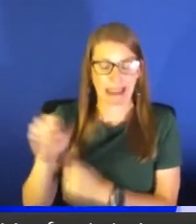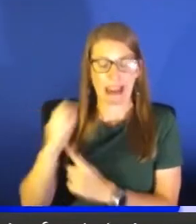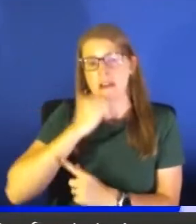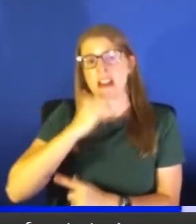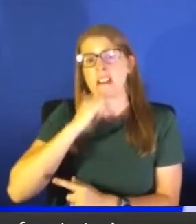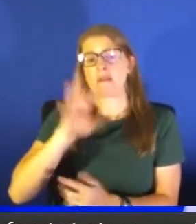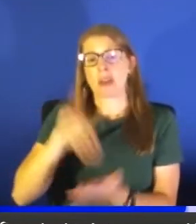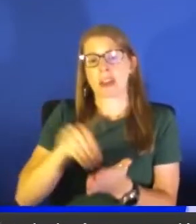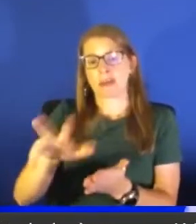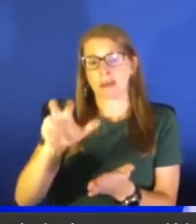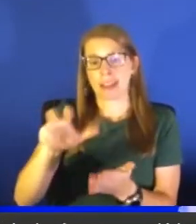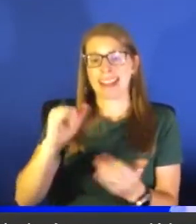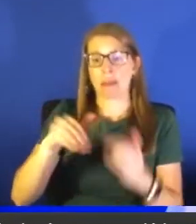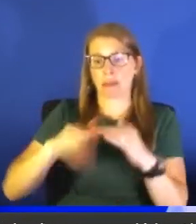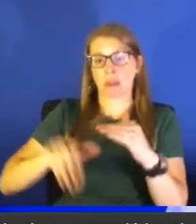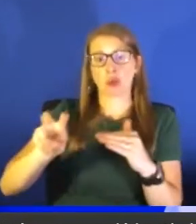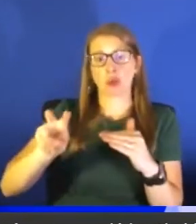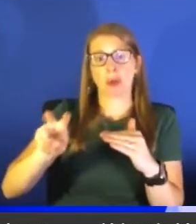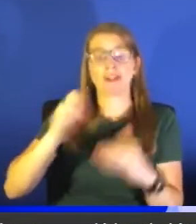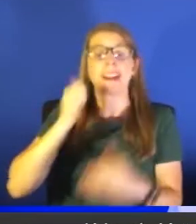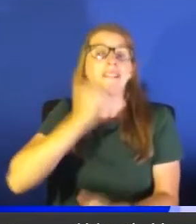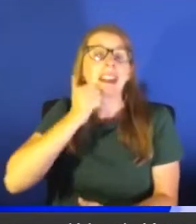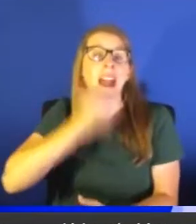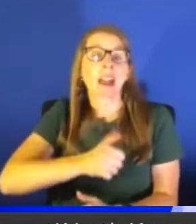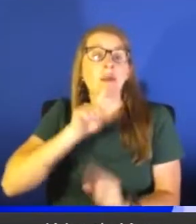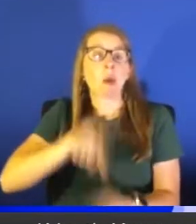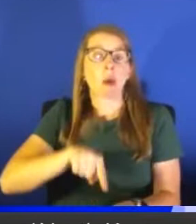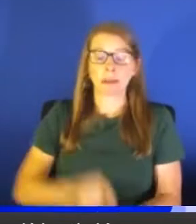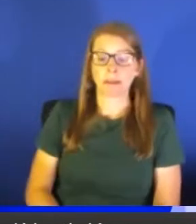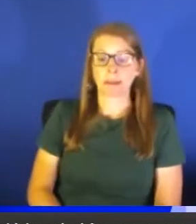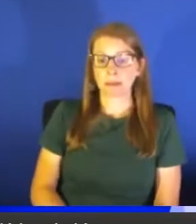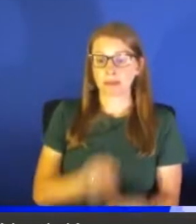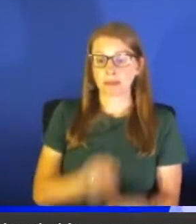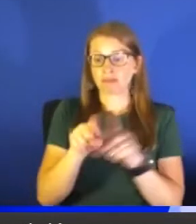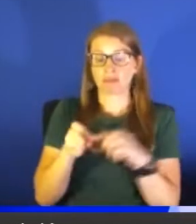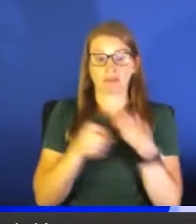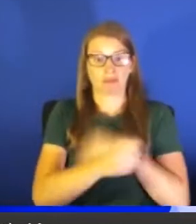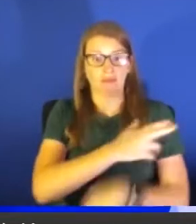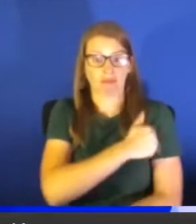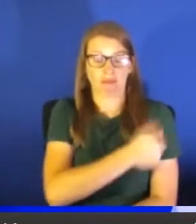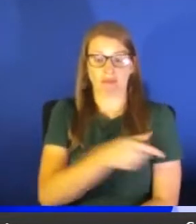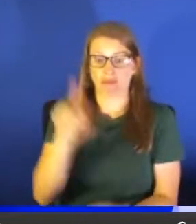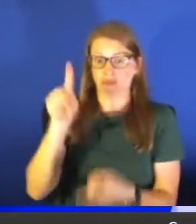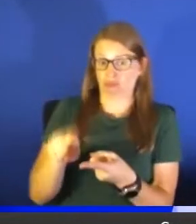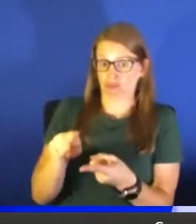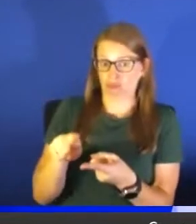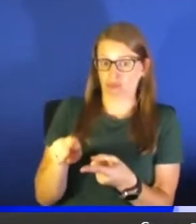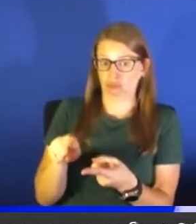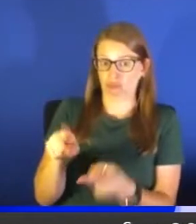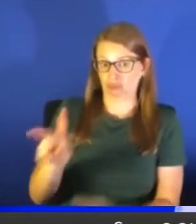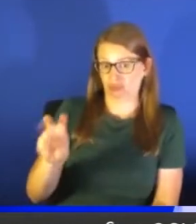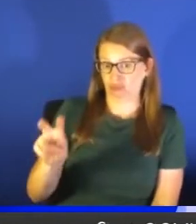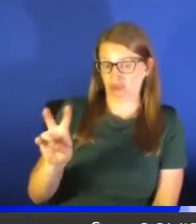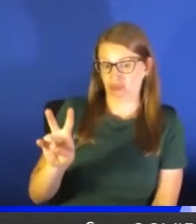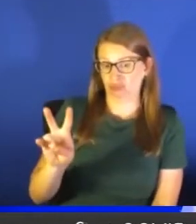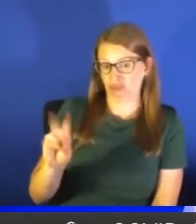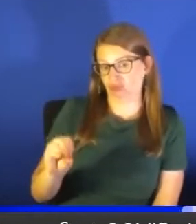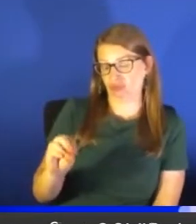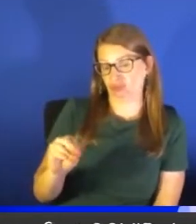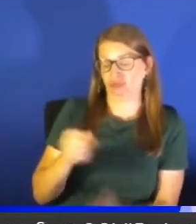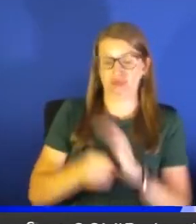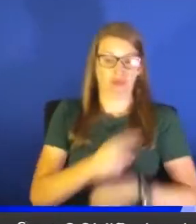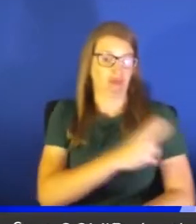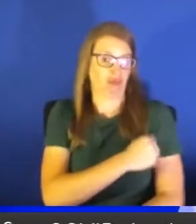we're down to under 200. And as well for hospitalizations, we were at 270 hospitalizations for the